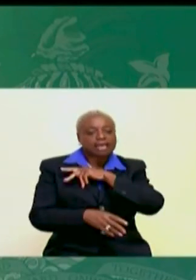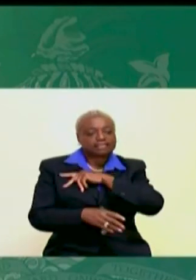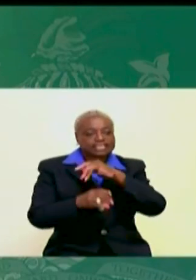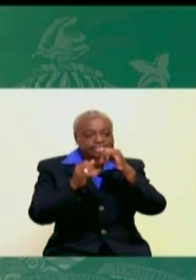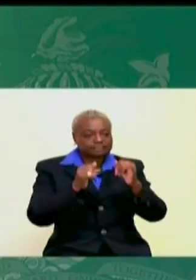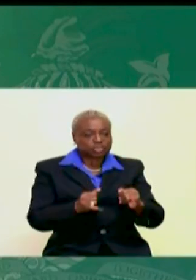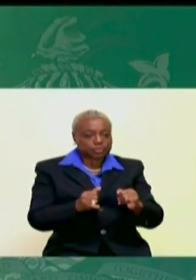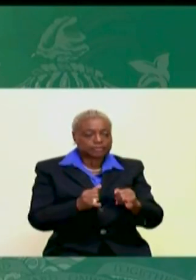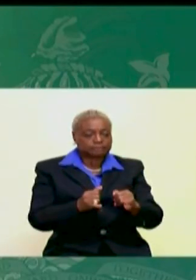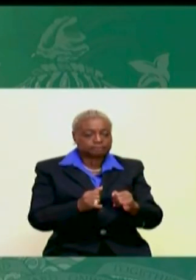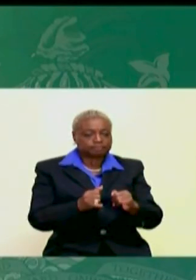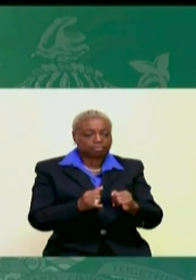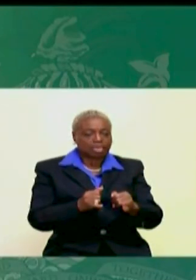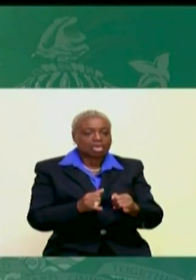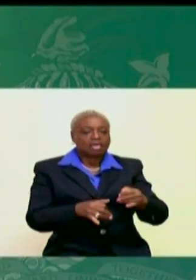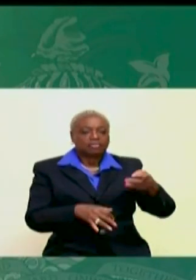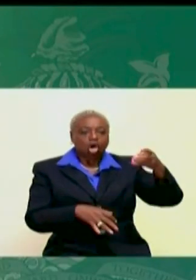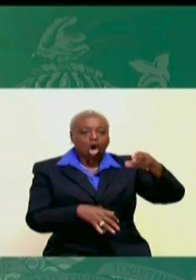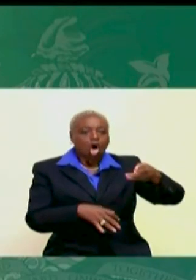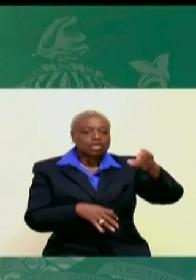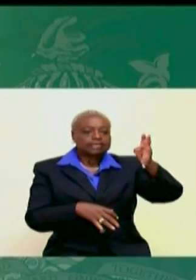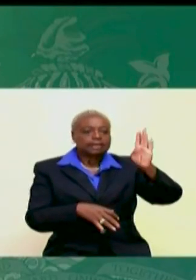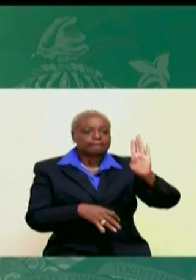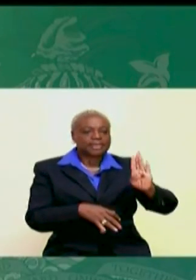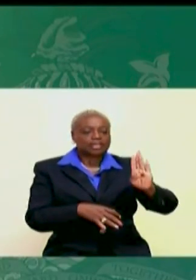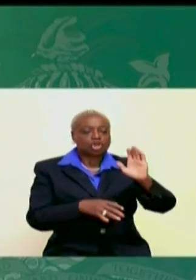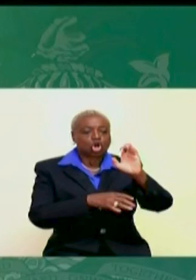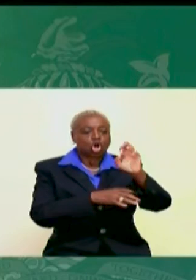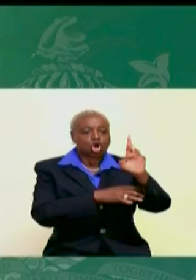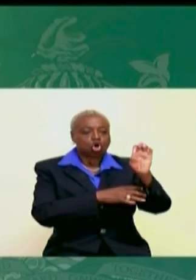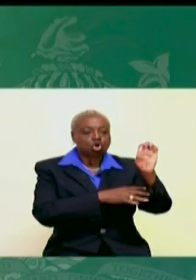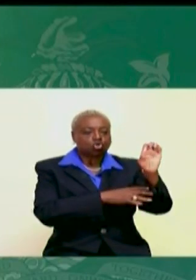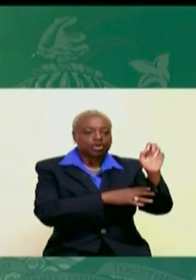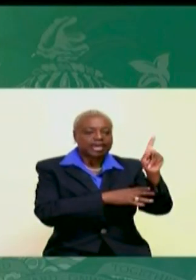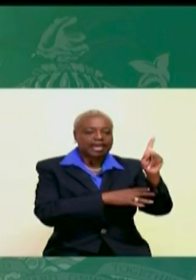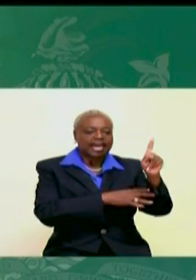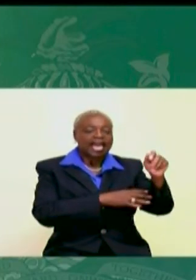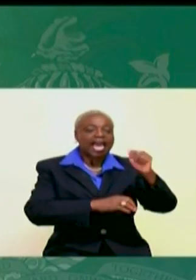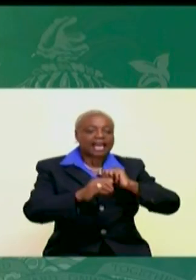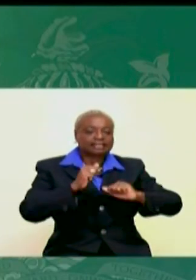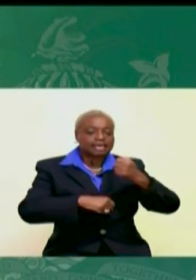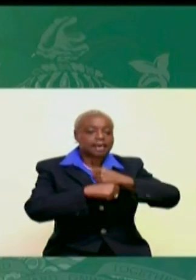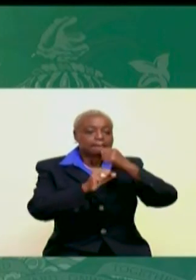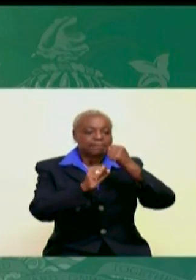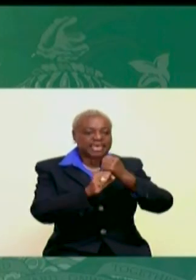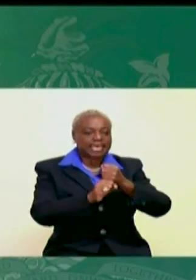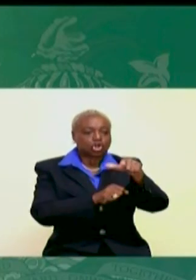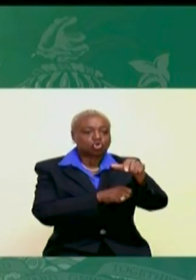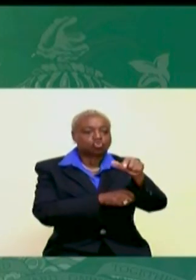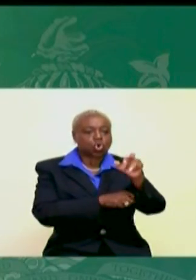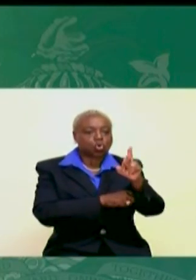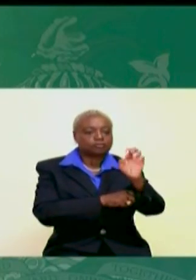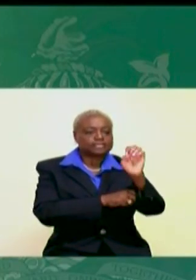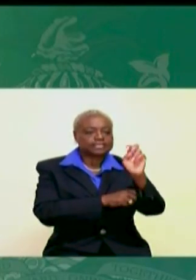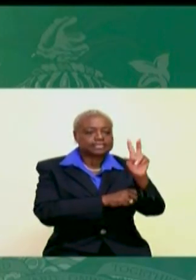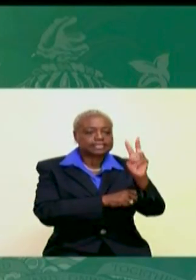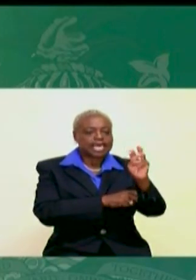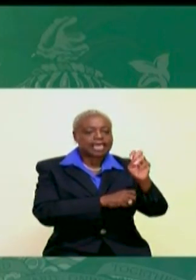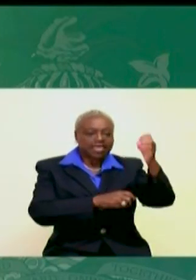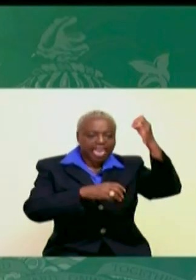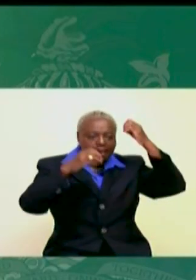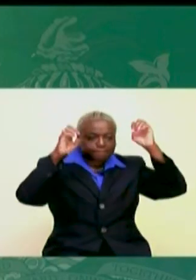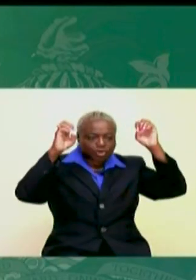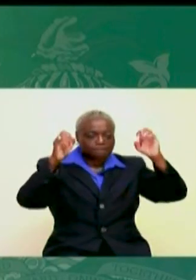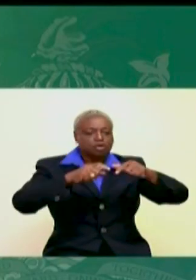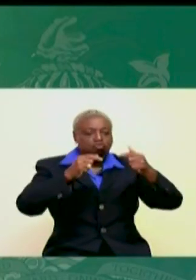Speaker. The Hawkesbury Creek Act virtually made Groves the Emperor of Grand Bahama, empowered to do pretty